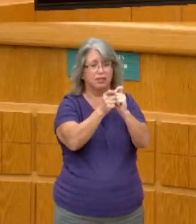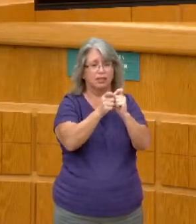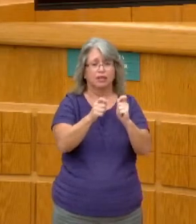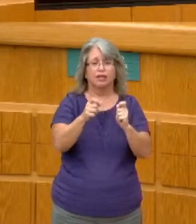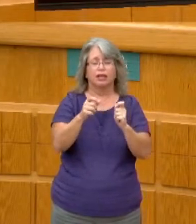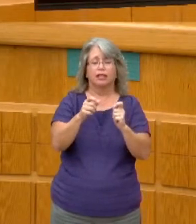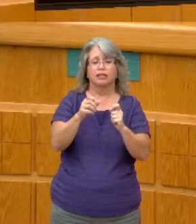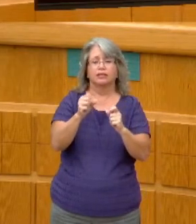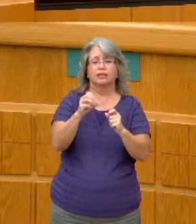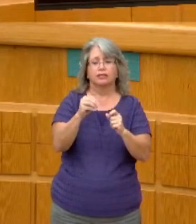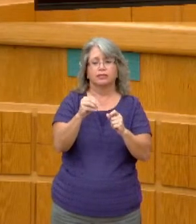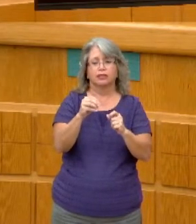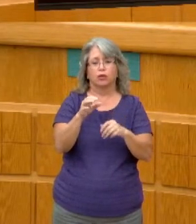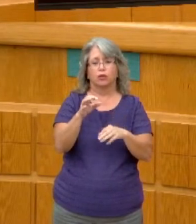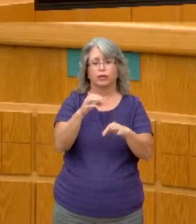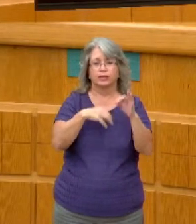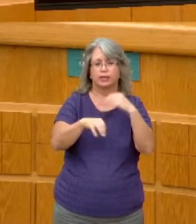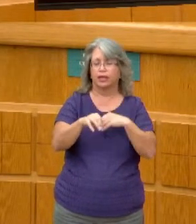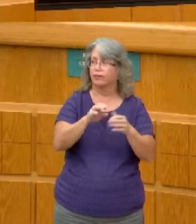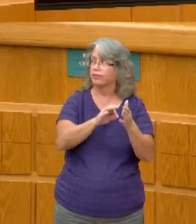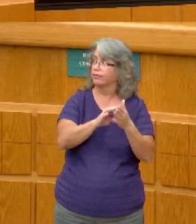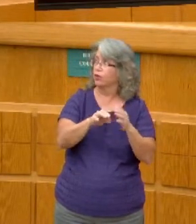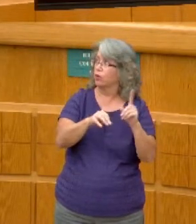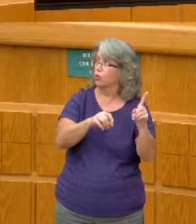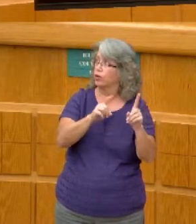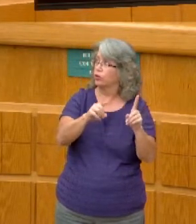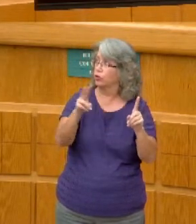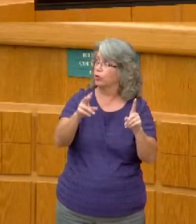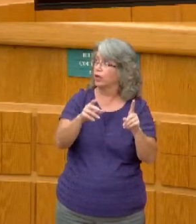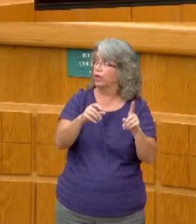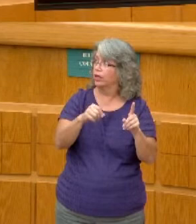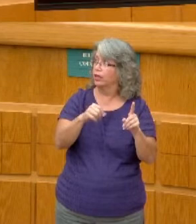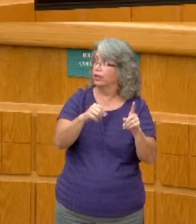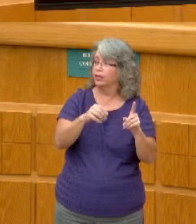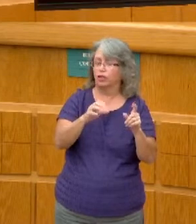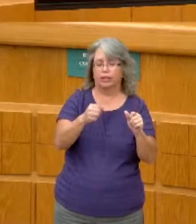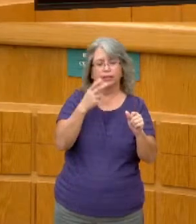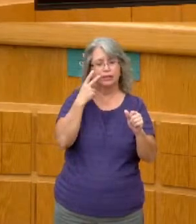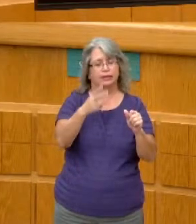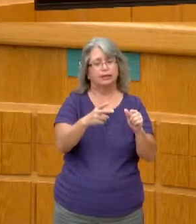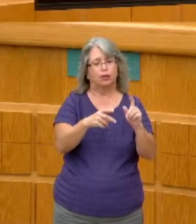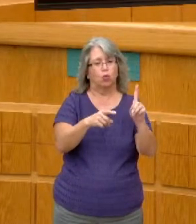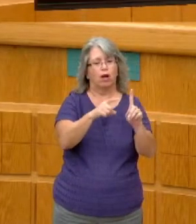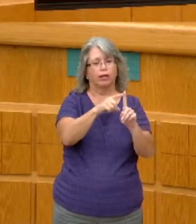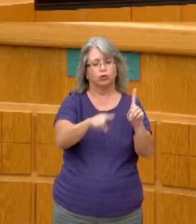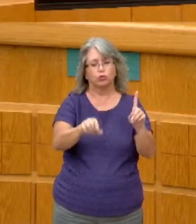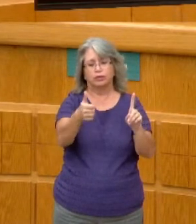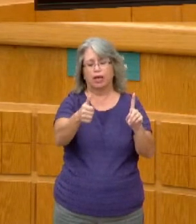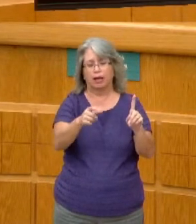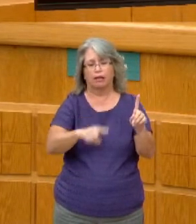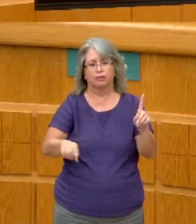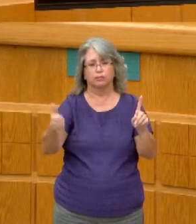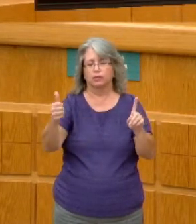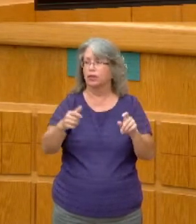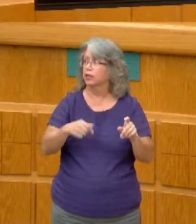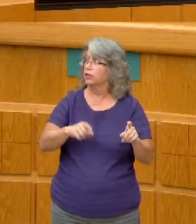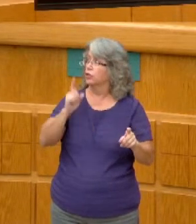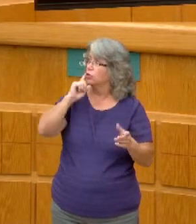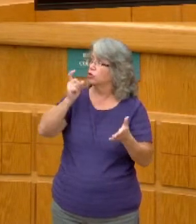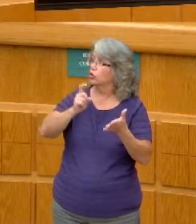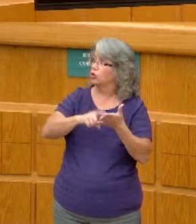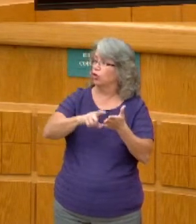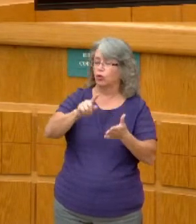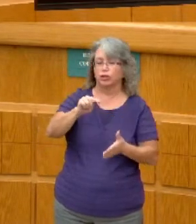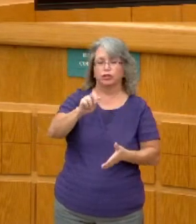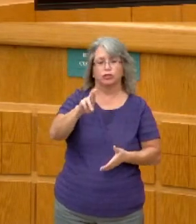1, 10, 100, etc. It lets you see patterns sometimes that you can't see the other way. So we have trends going